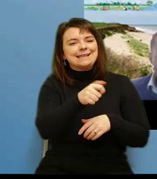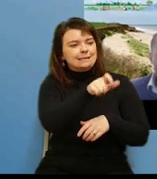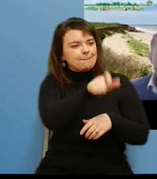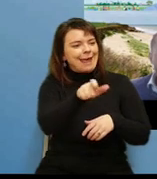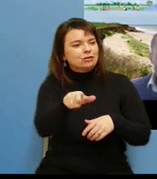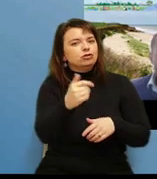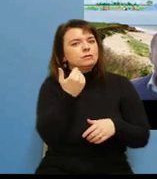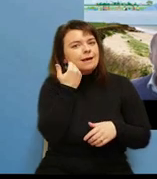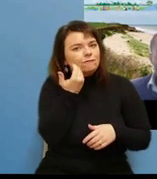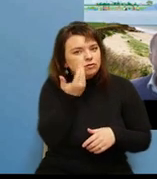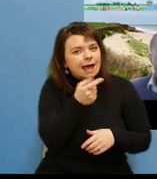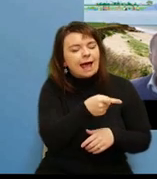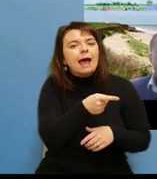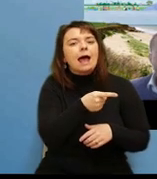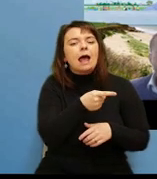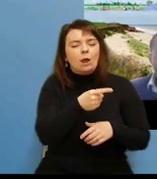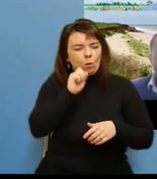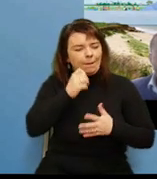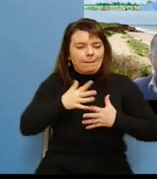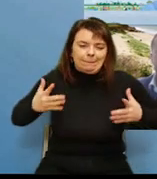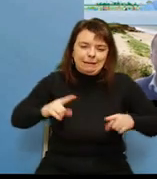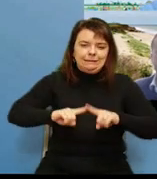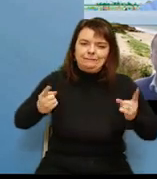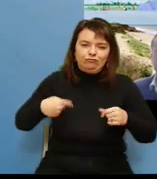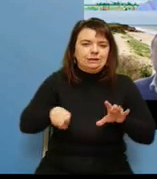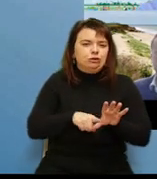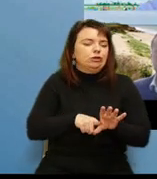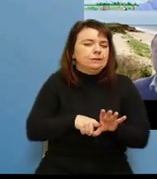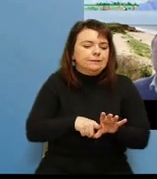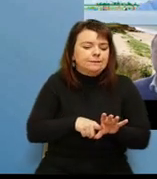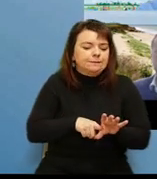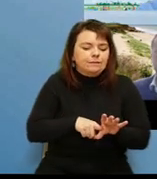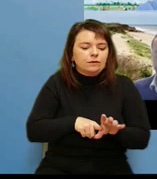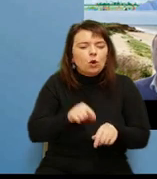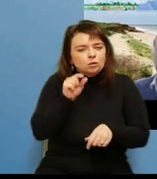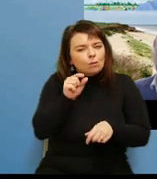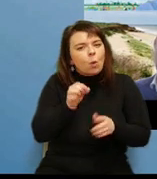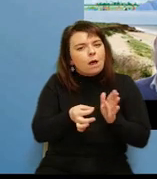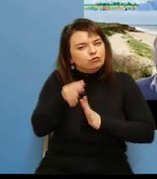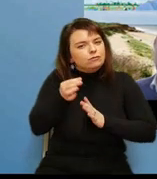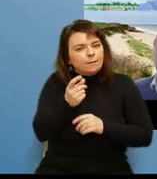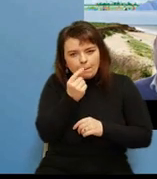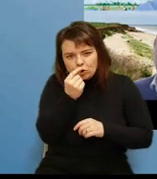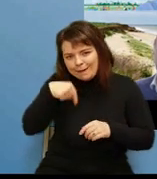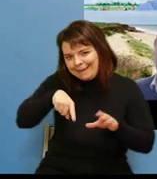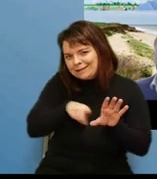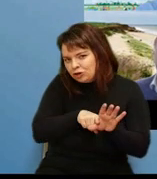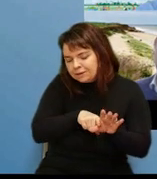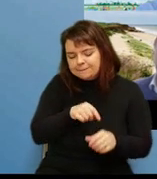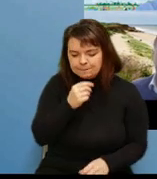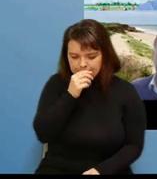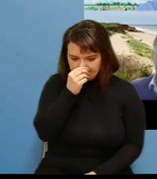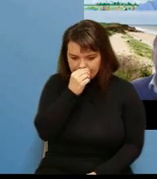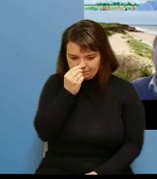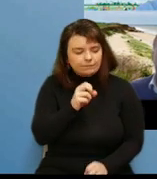patients a day, I think we would have made a huge difference in this year. So the small improvement possibly in this